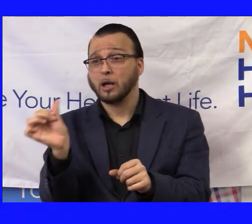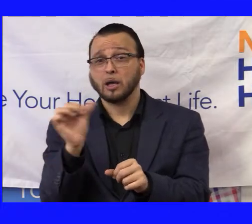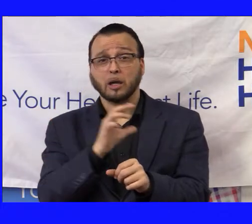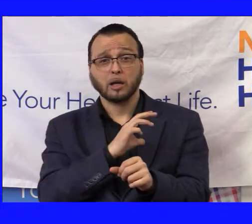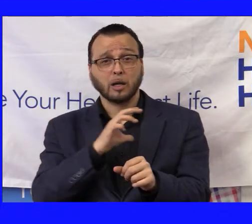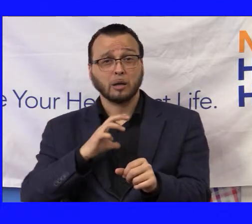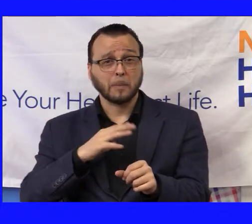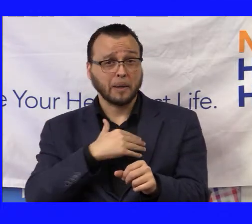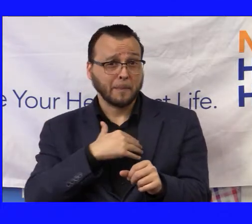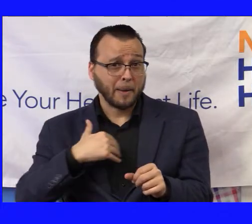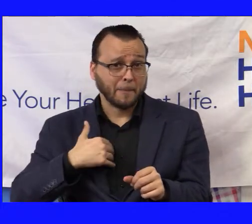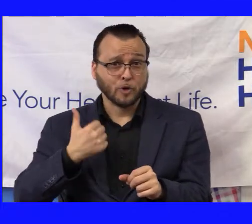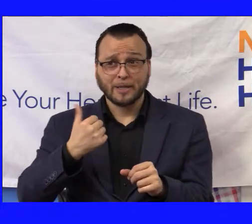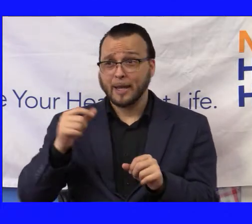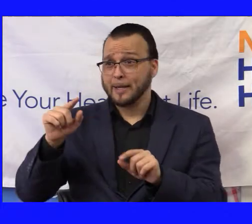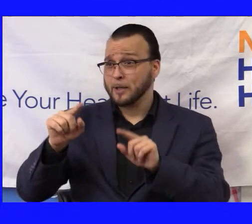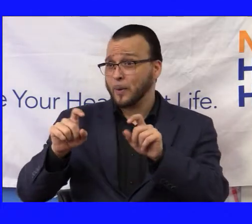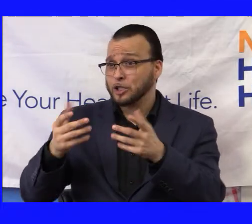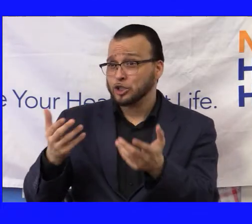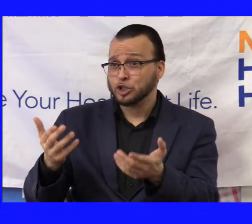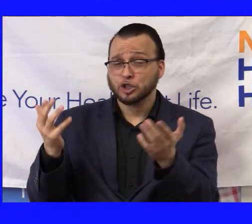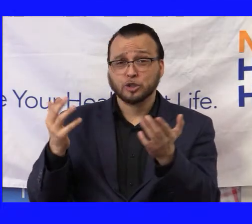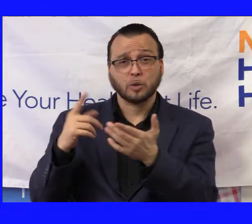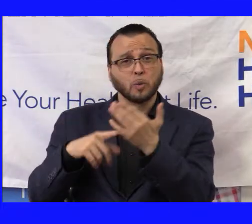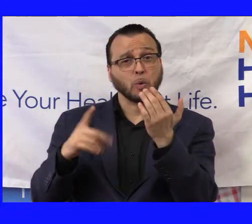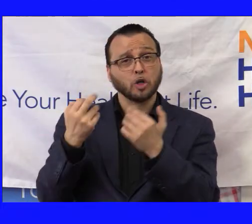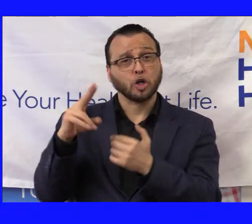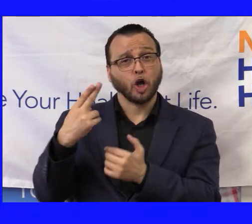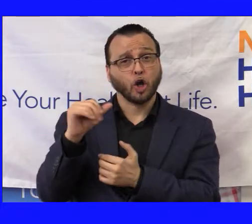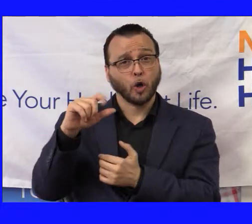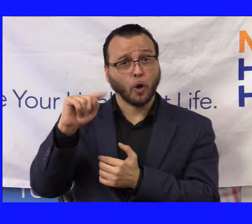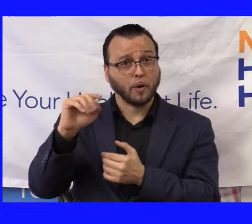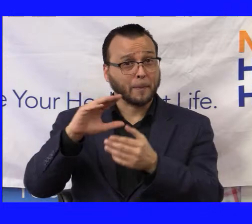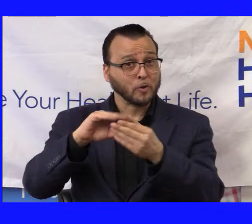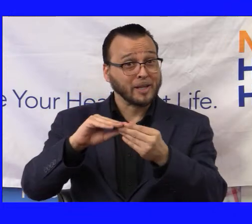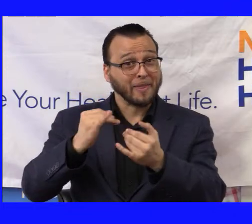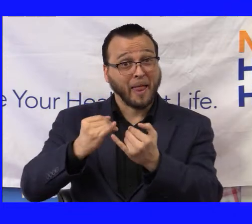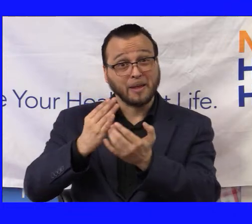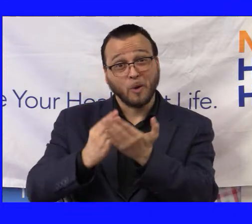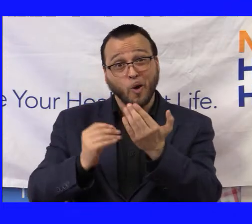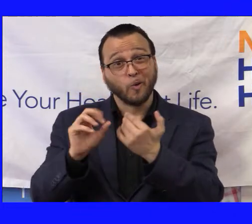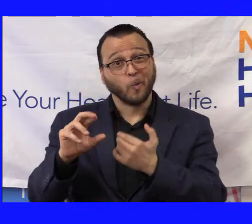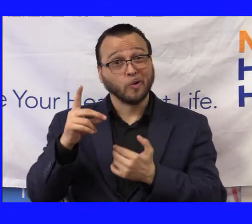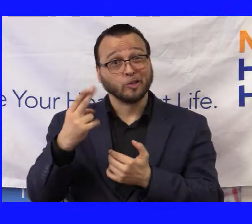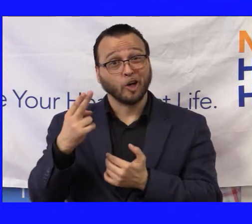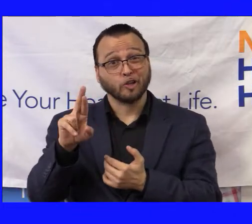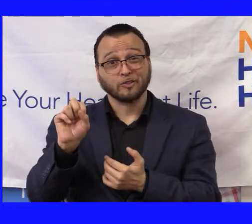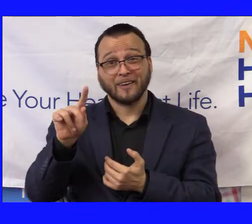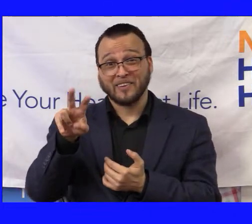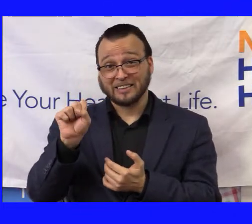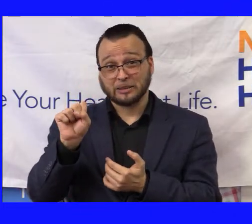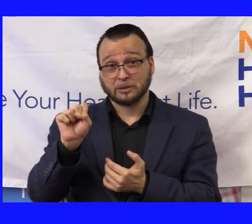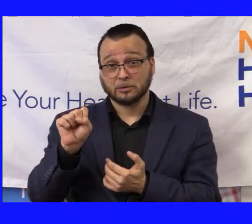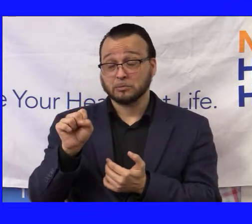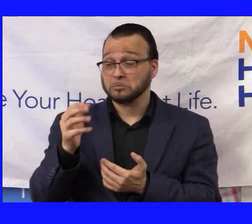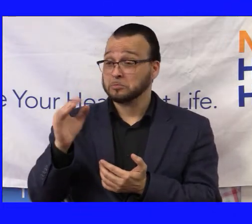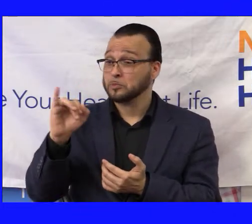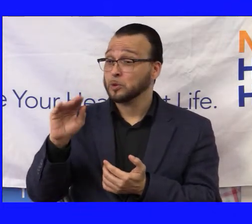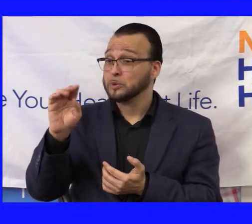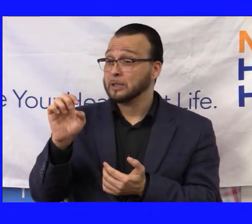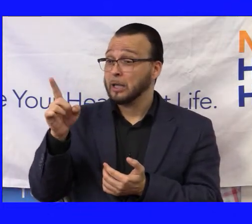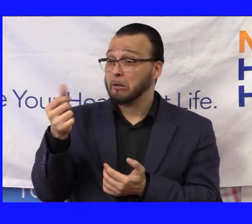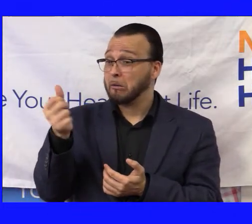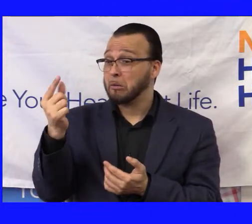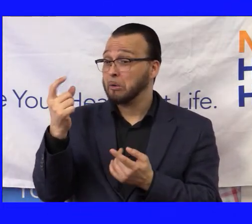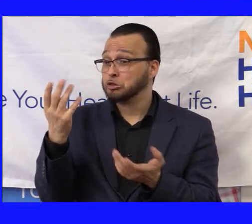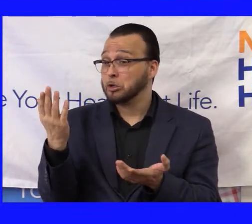about either the part that Dr. Hart presented, the last part, or Dr. Davis. Jose, any questions? No, just